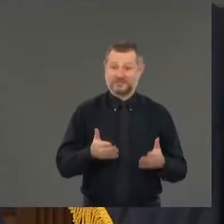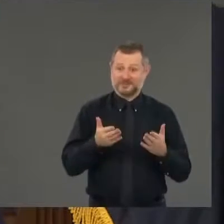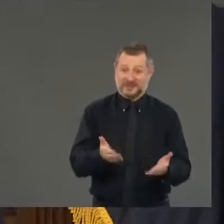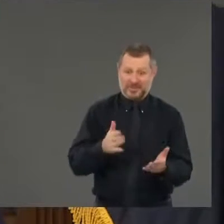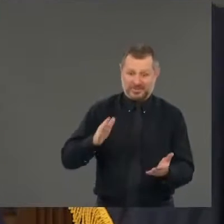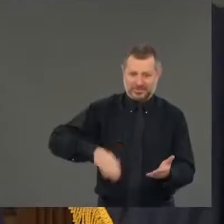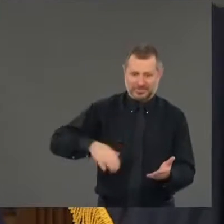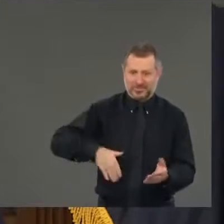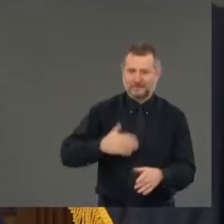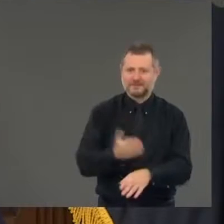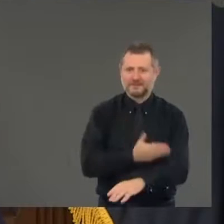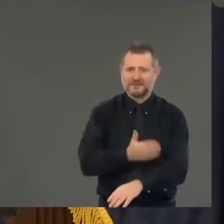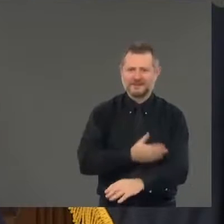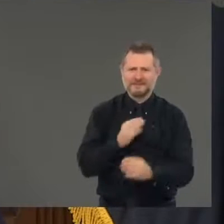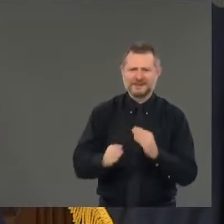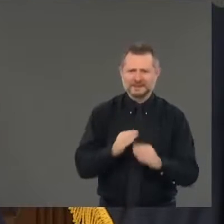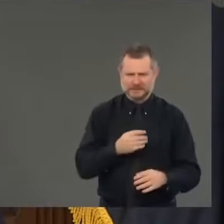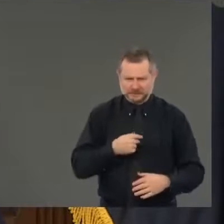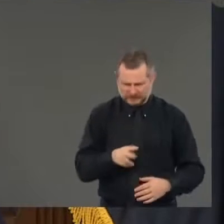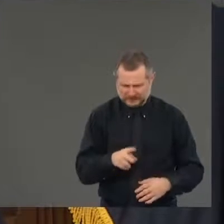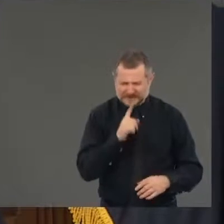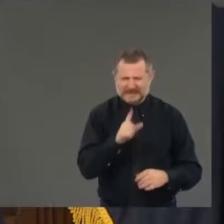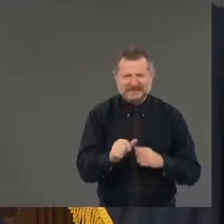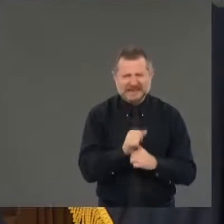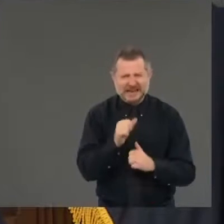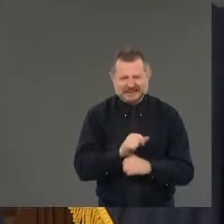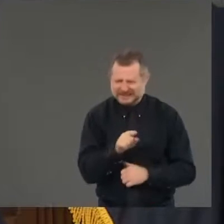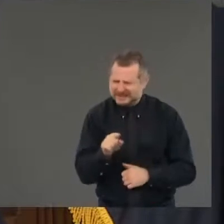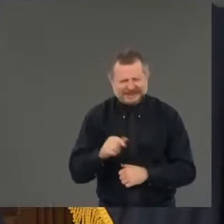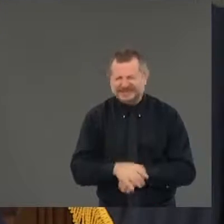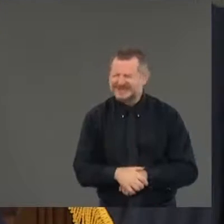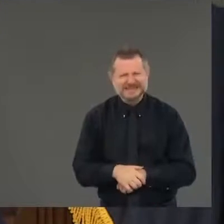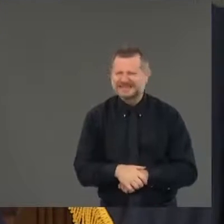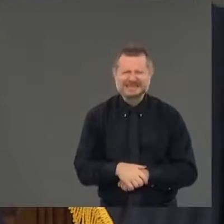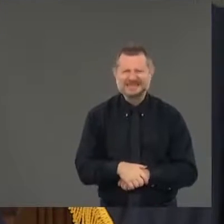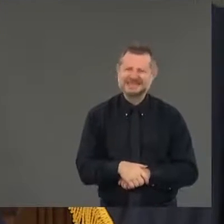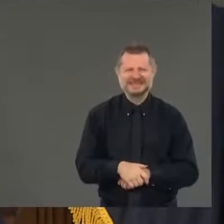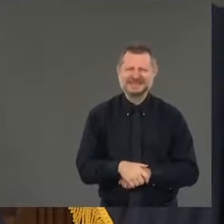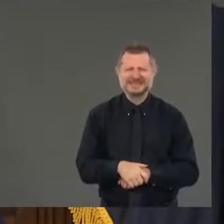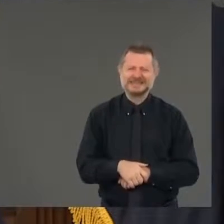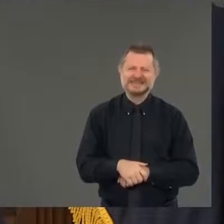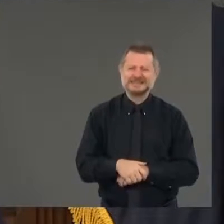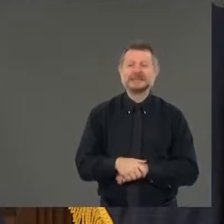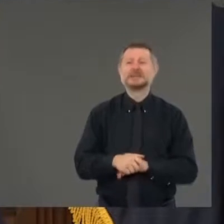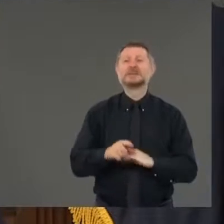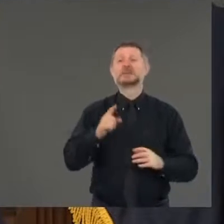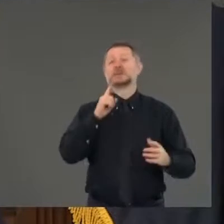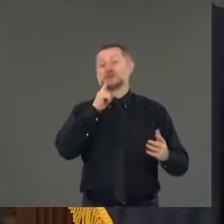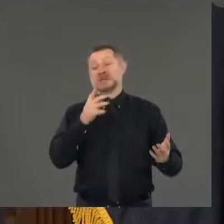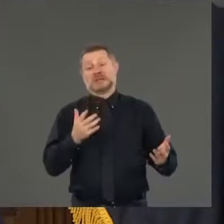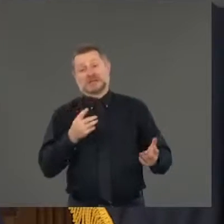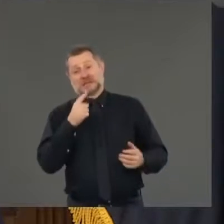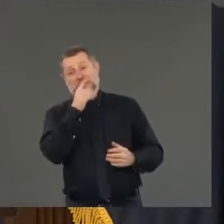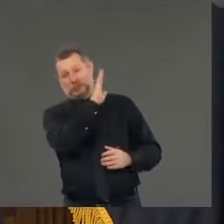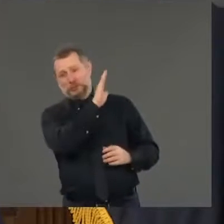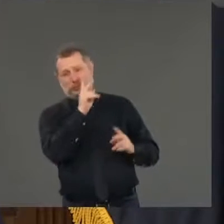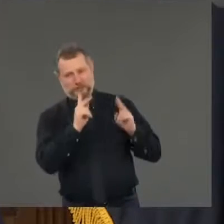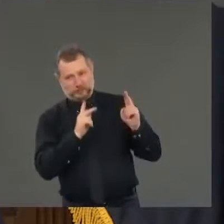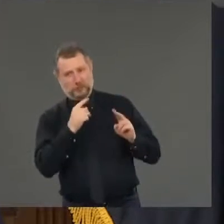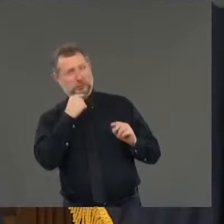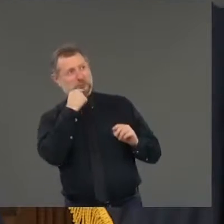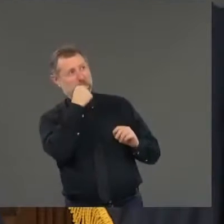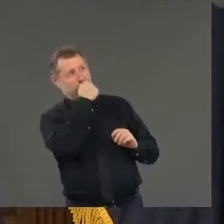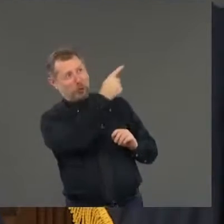is a dangerous situation, as told to you by Amtrak, which